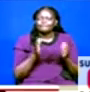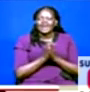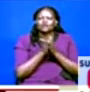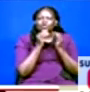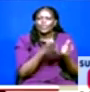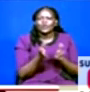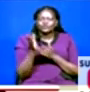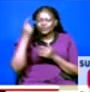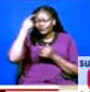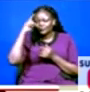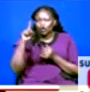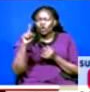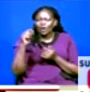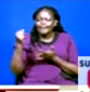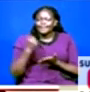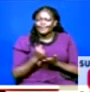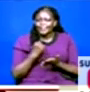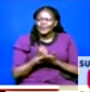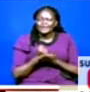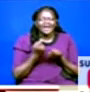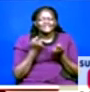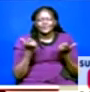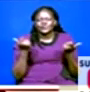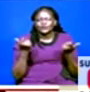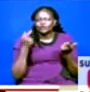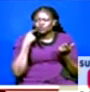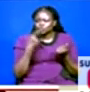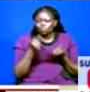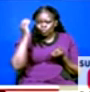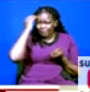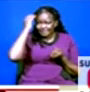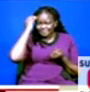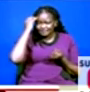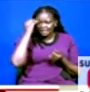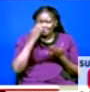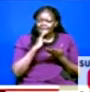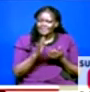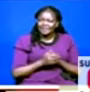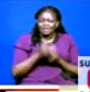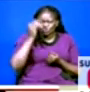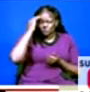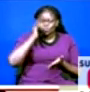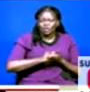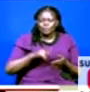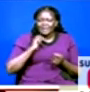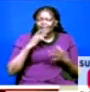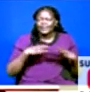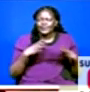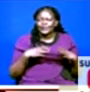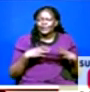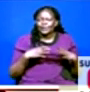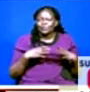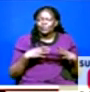opportunities for employment have become scarce. So a student possibly, and you know we are Kenyans, possibly